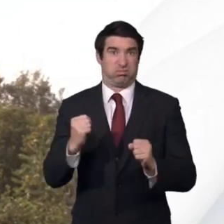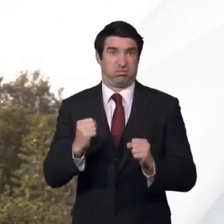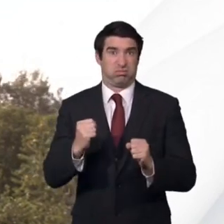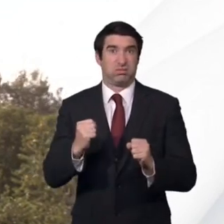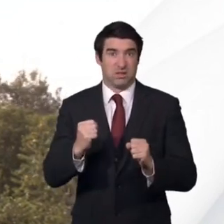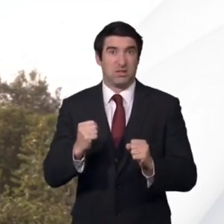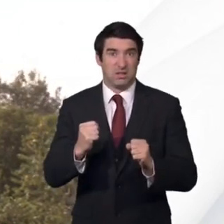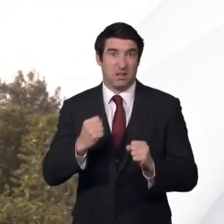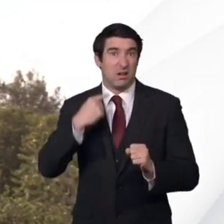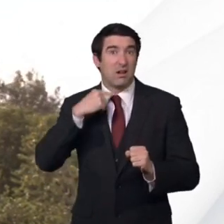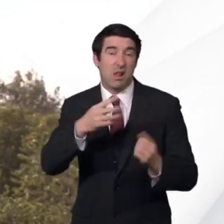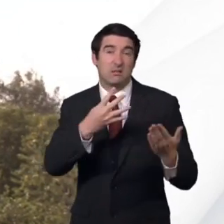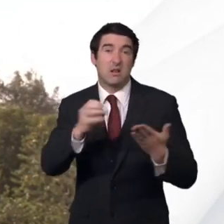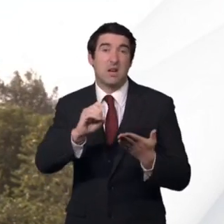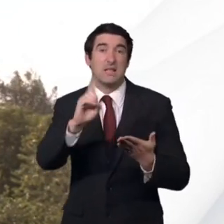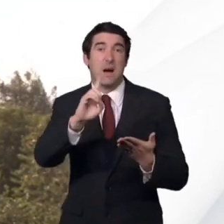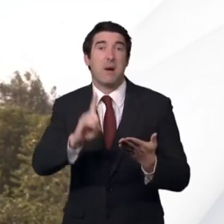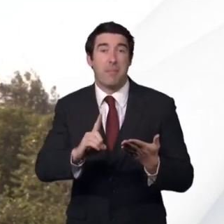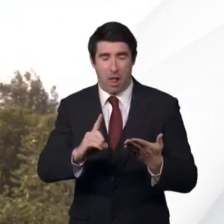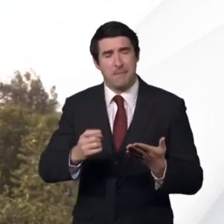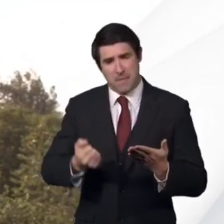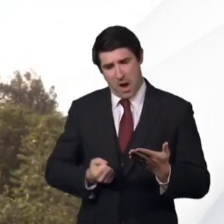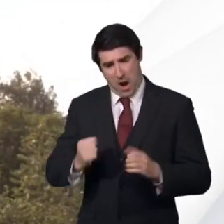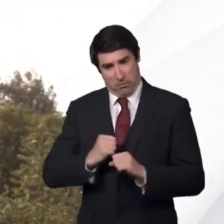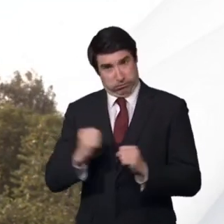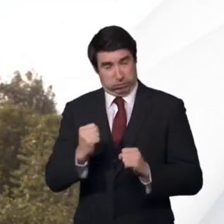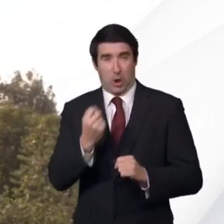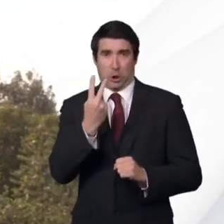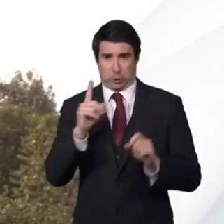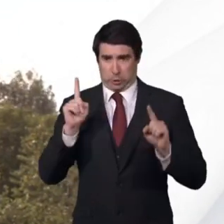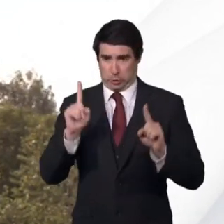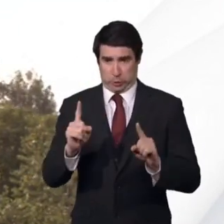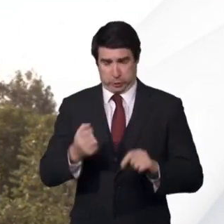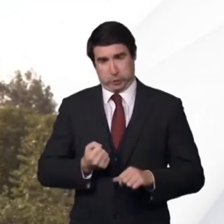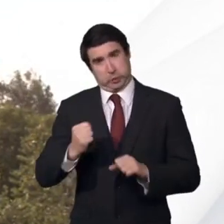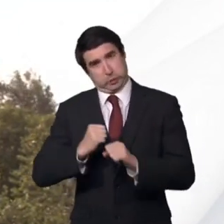Islamic State group. An attack intended to strike a blow against the departing